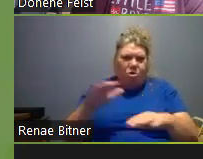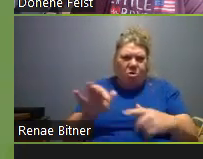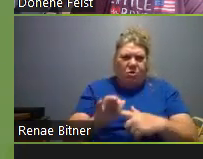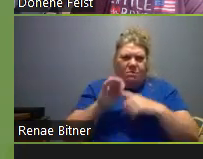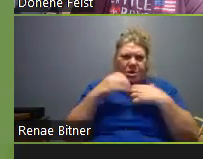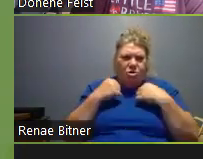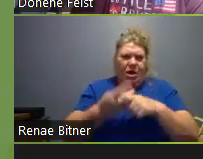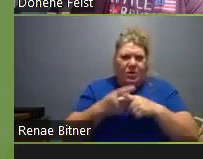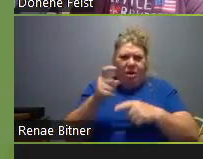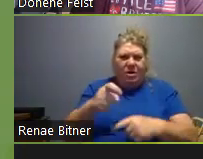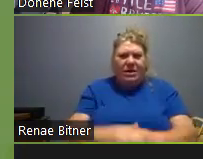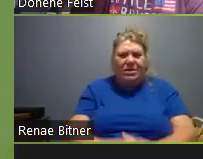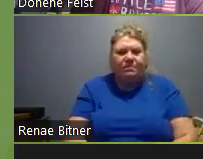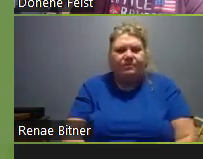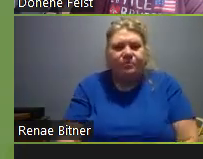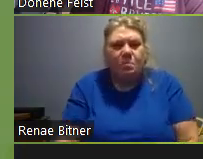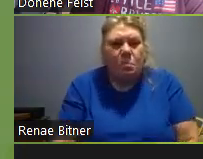needs.